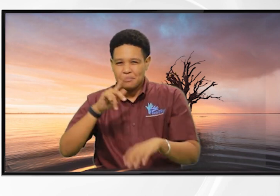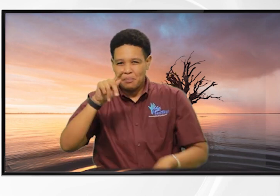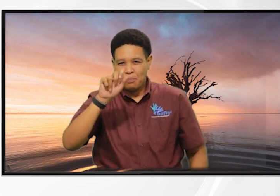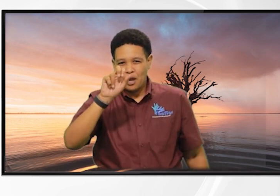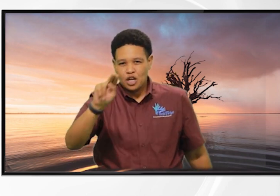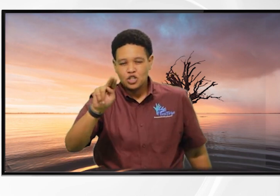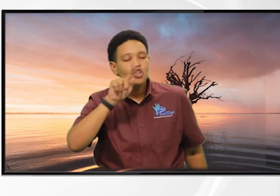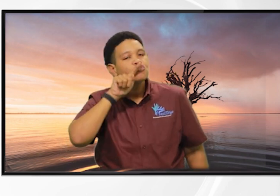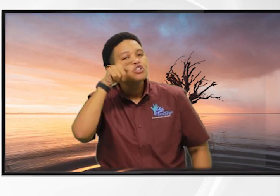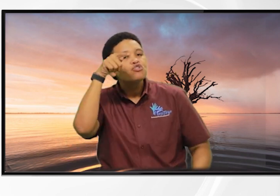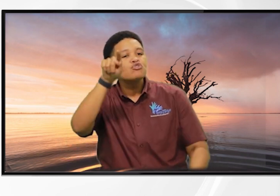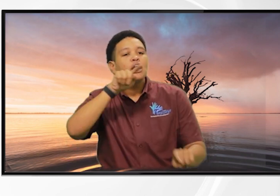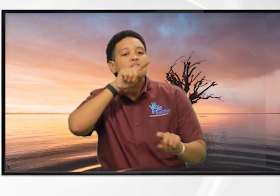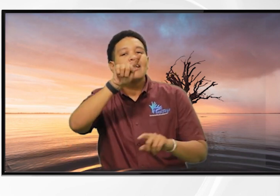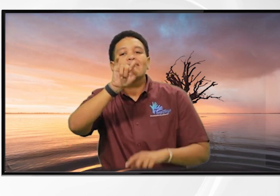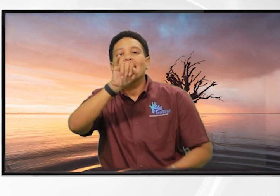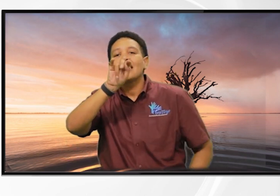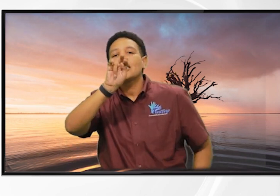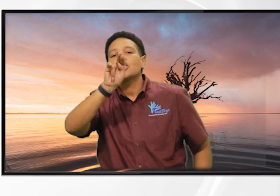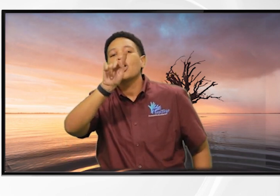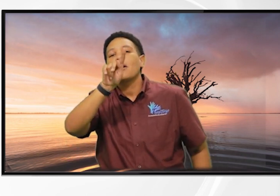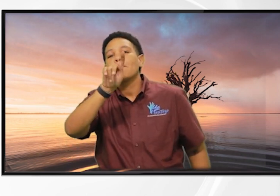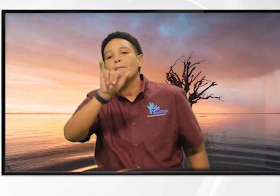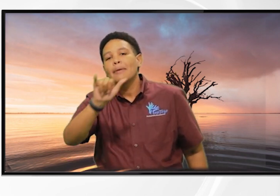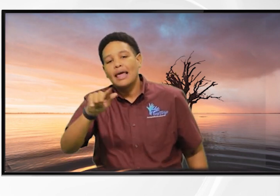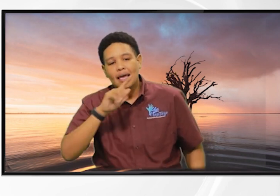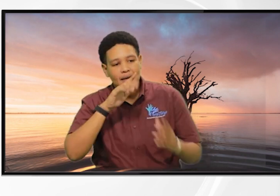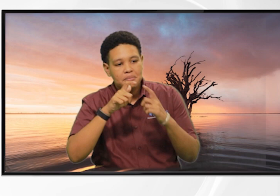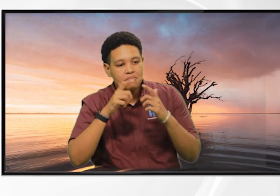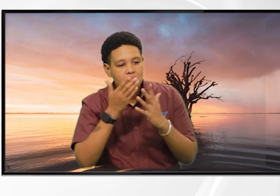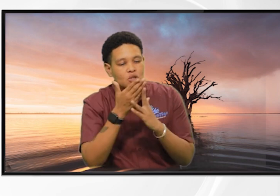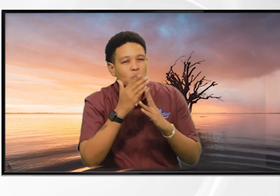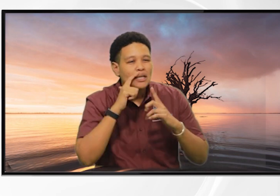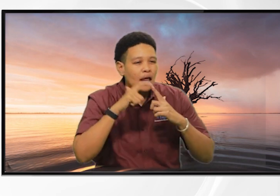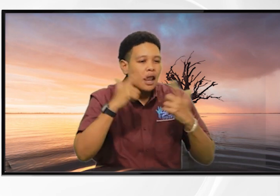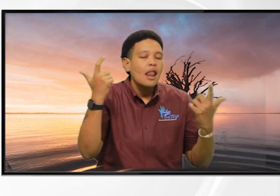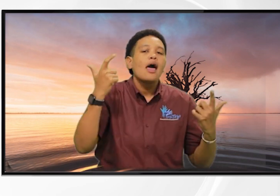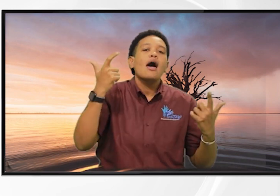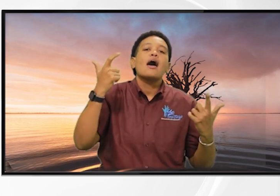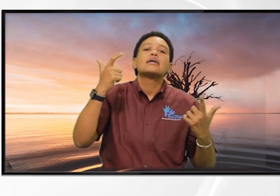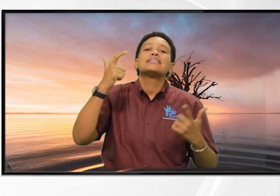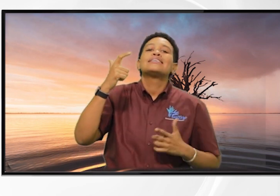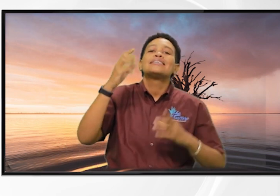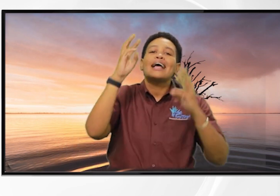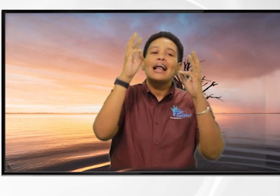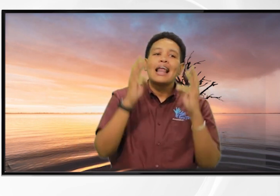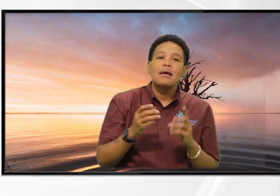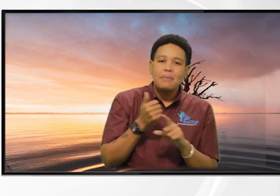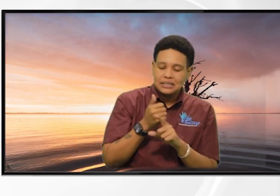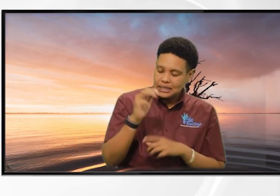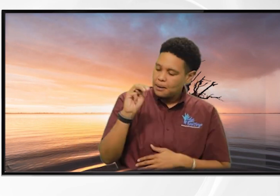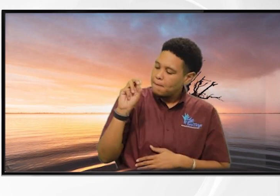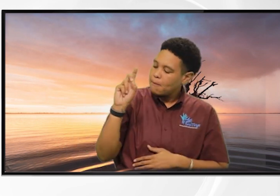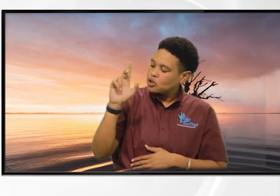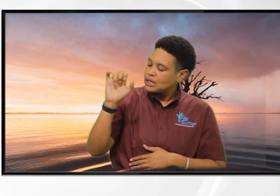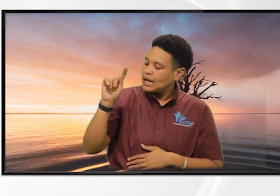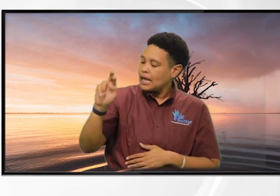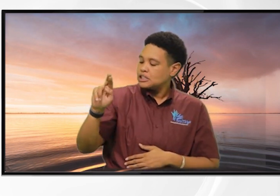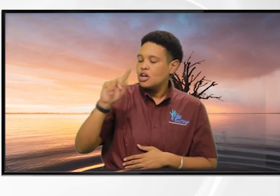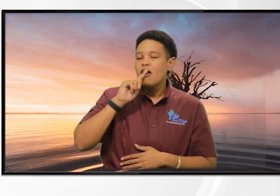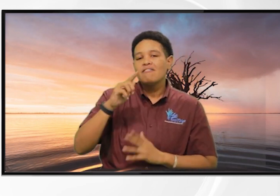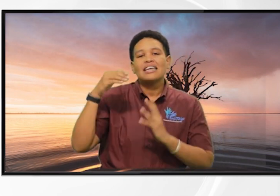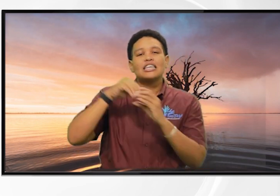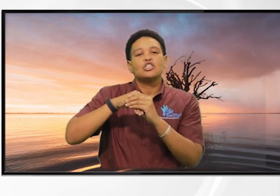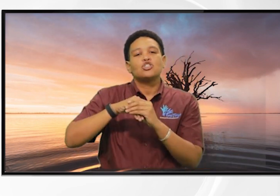the result of an interplay between the large-scale climatic modulators of the intra-Americas.